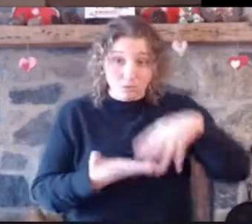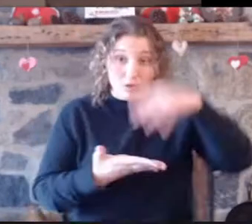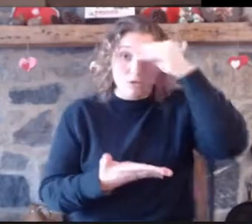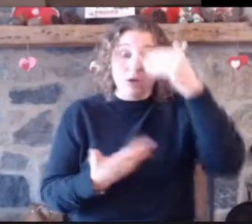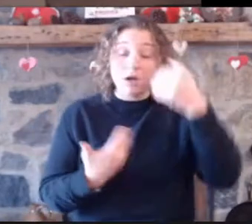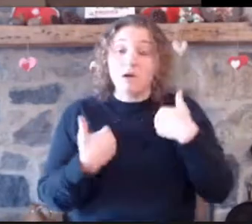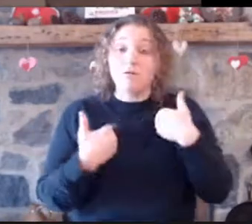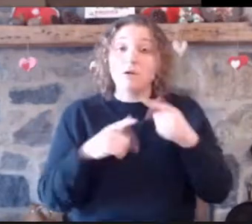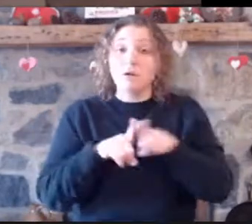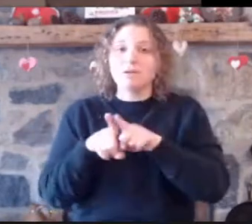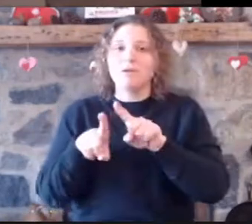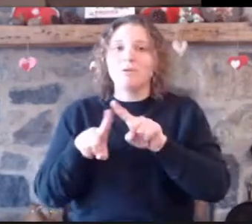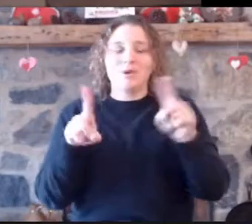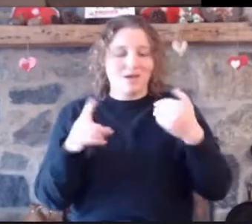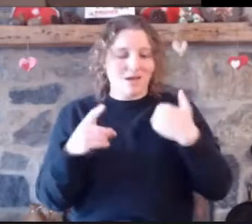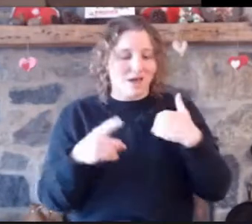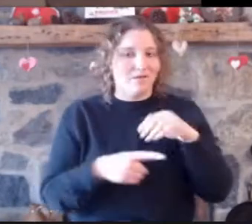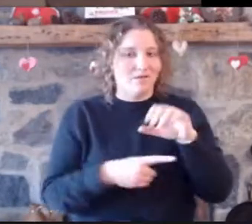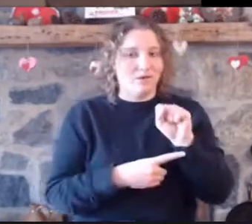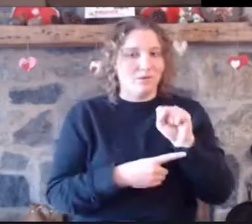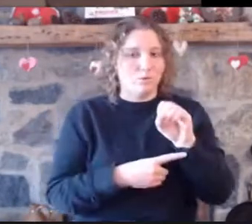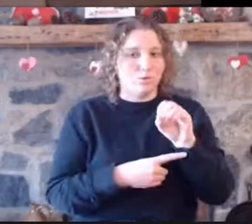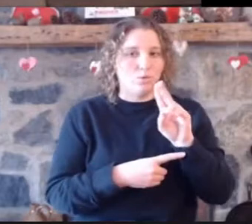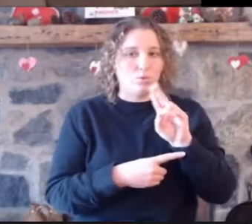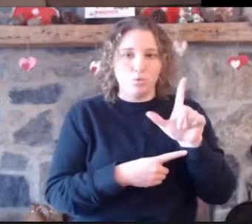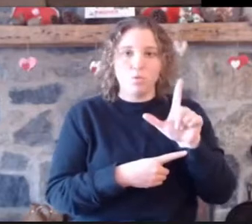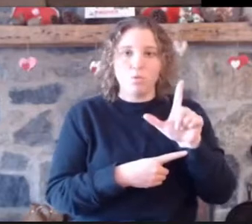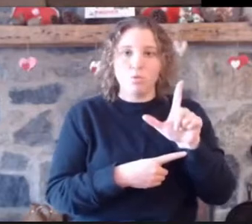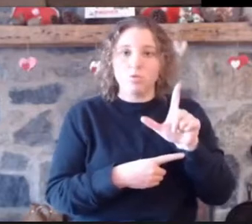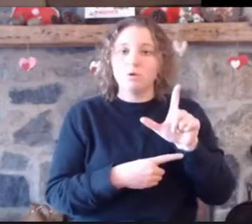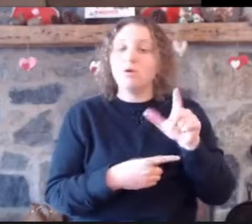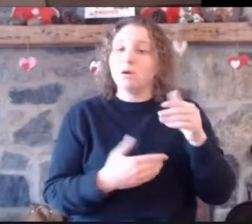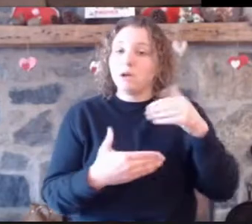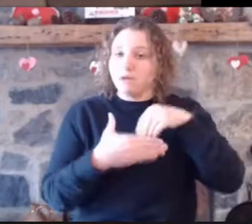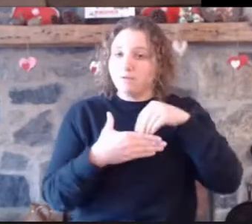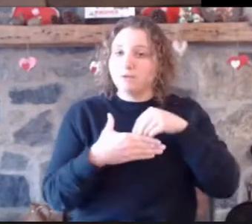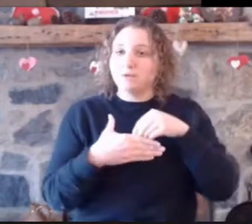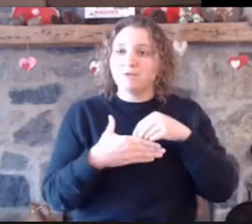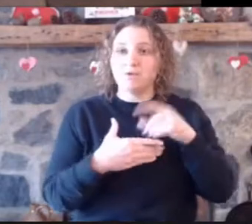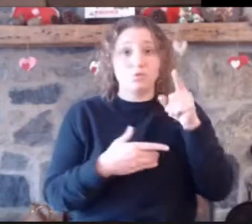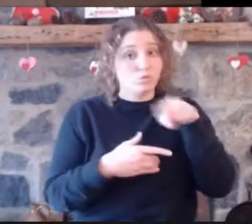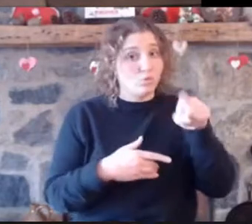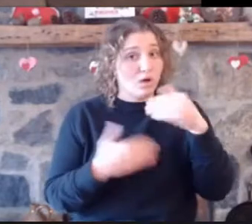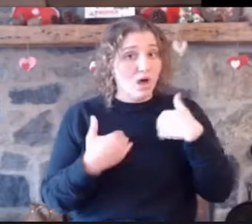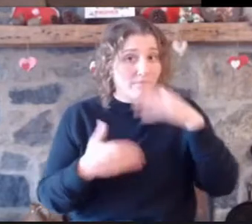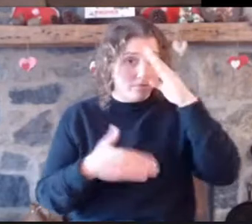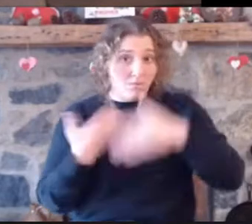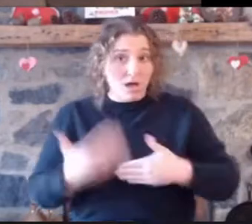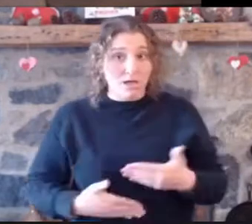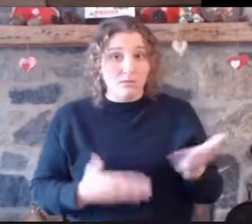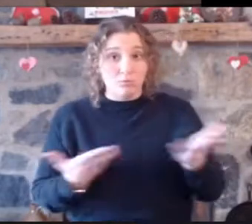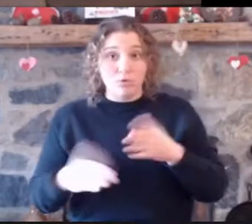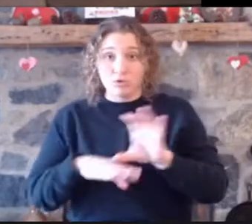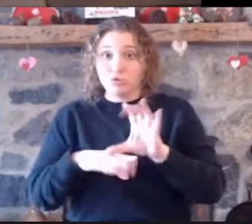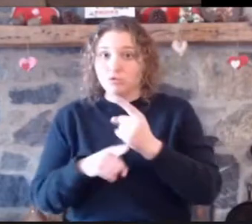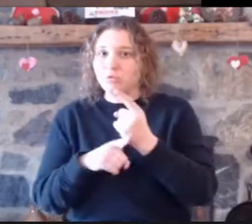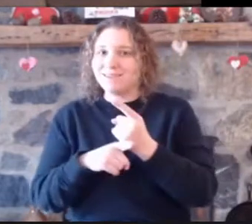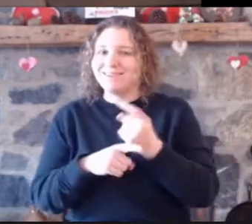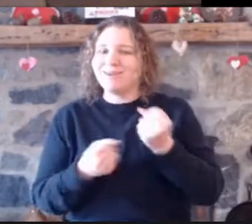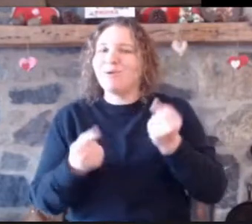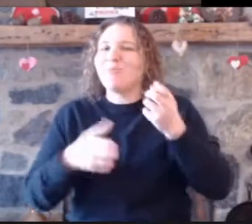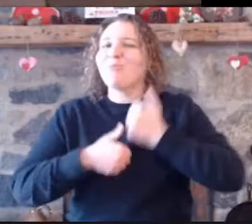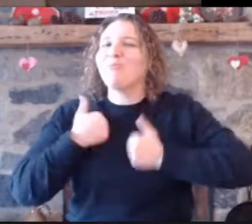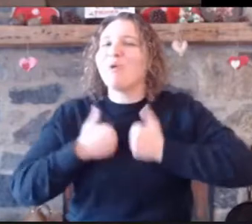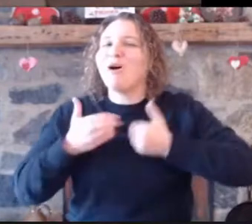but they also have nephesh, a soul. You have a body. How many of you have brought it to church? How many of you watched it before you came